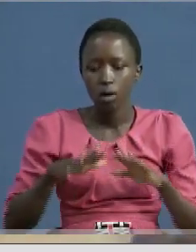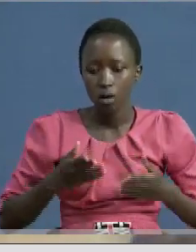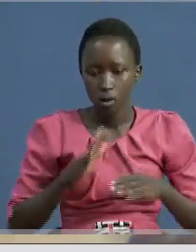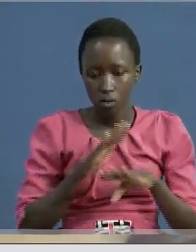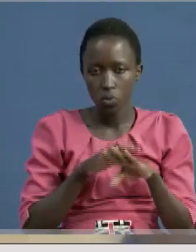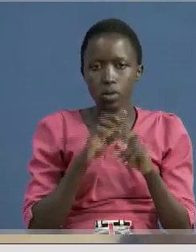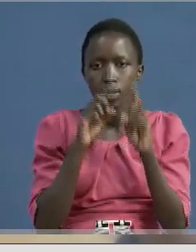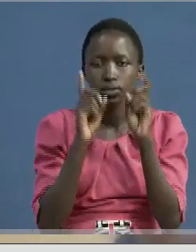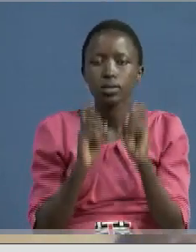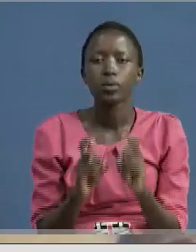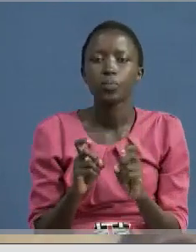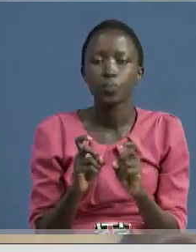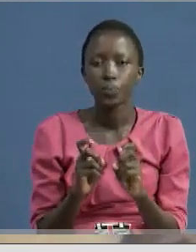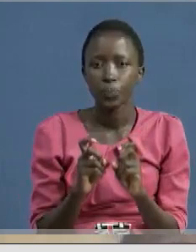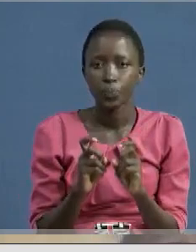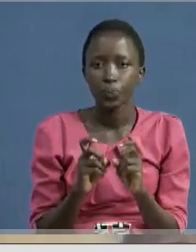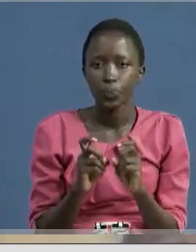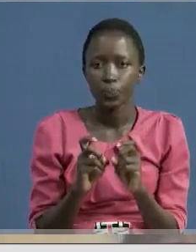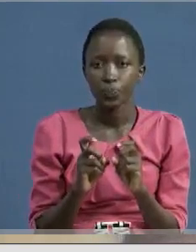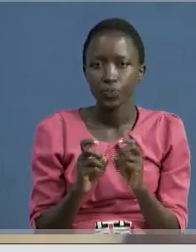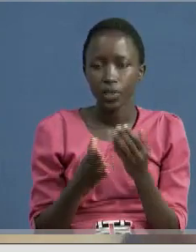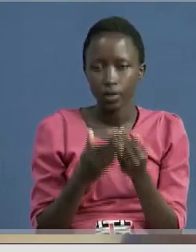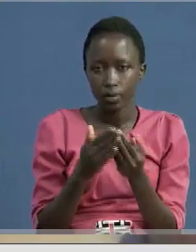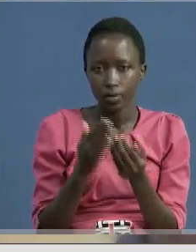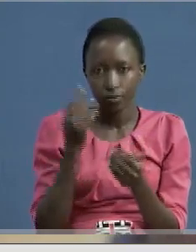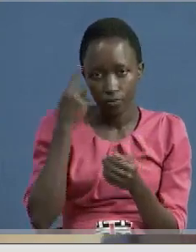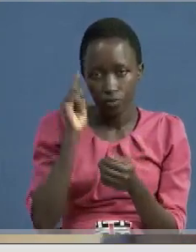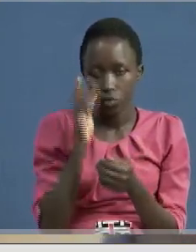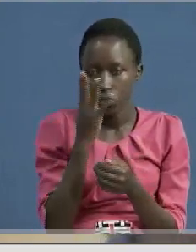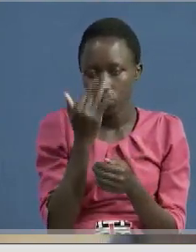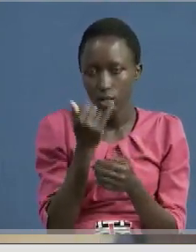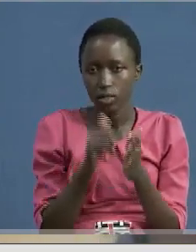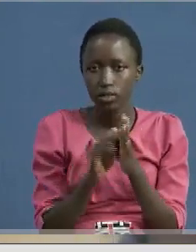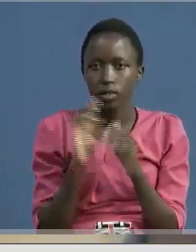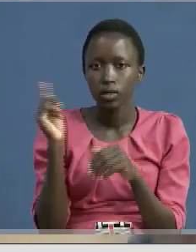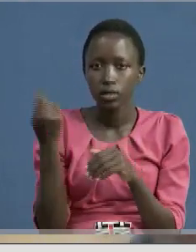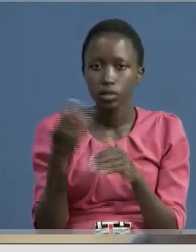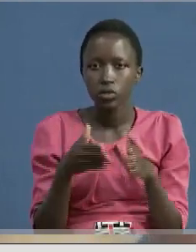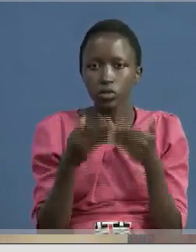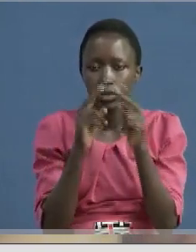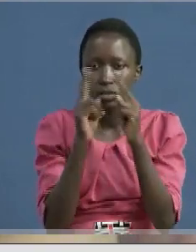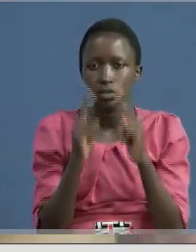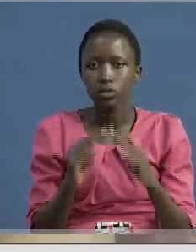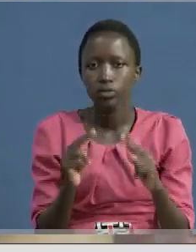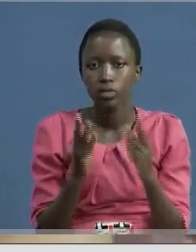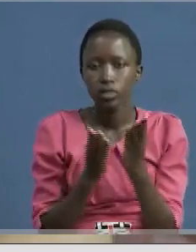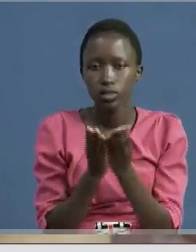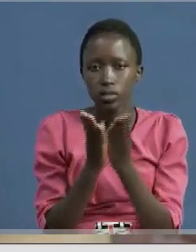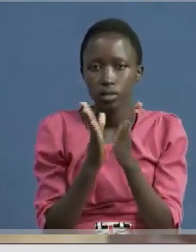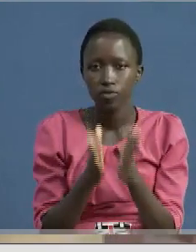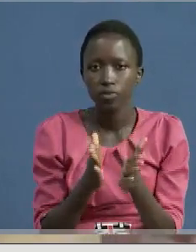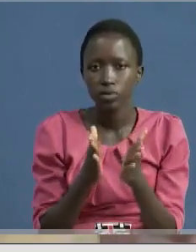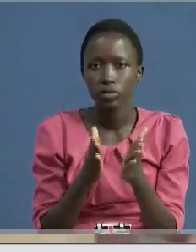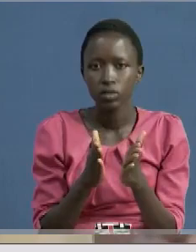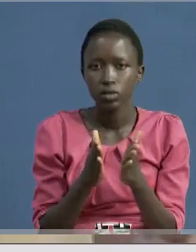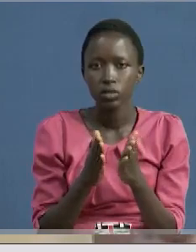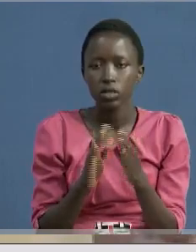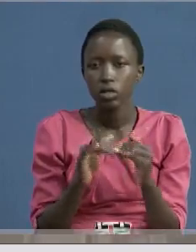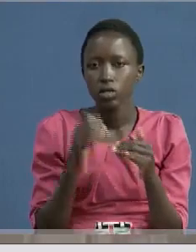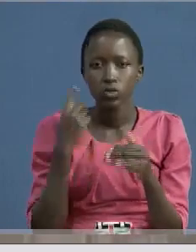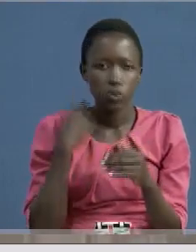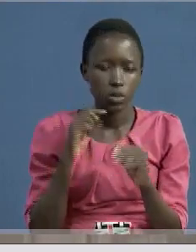the exams were taken care of, because Kenya produces international civil servants, so we are not playing